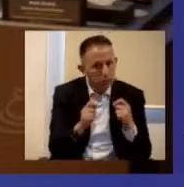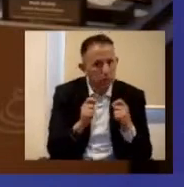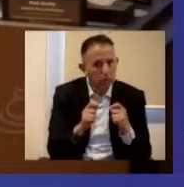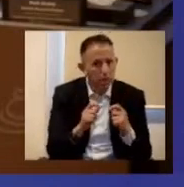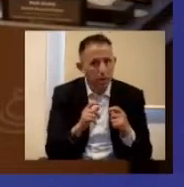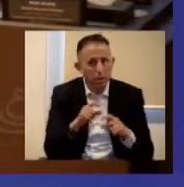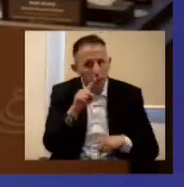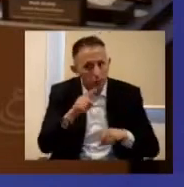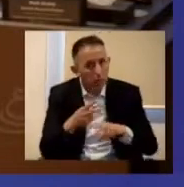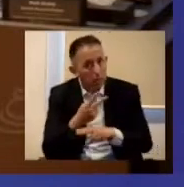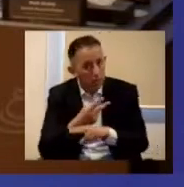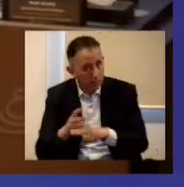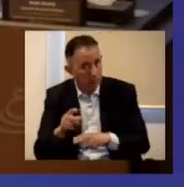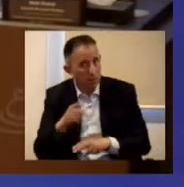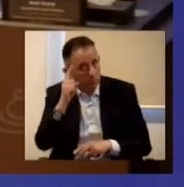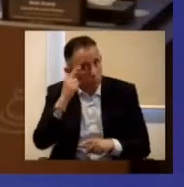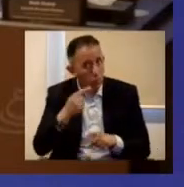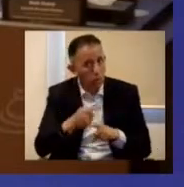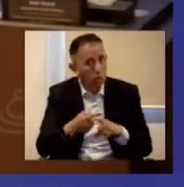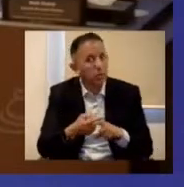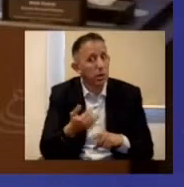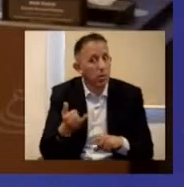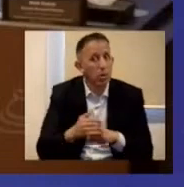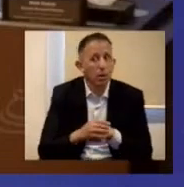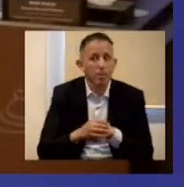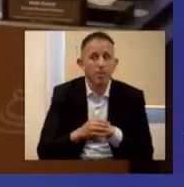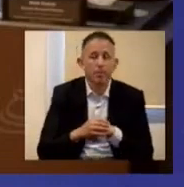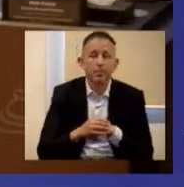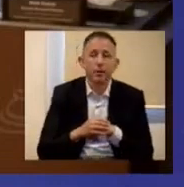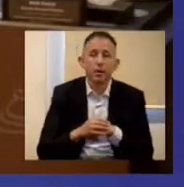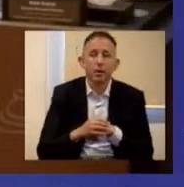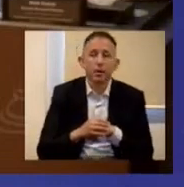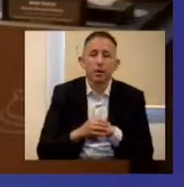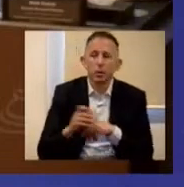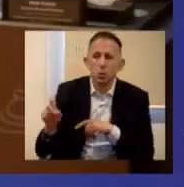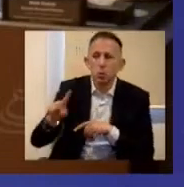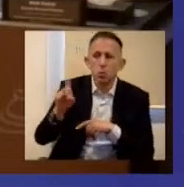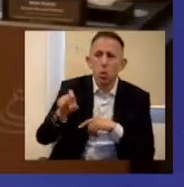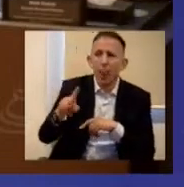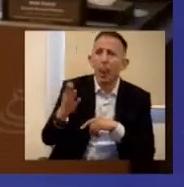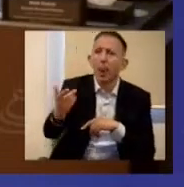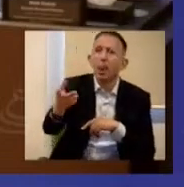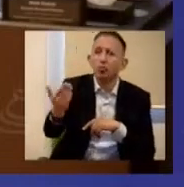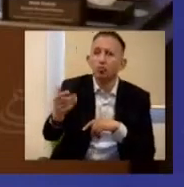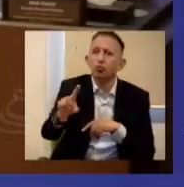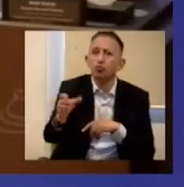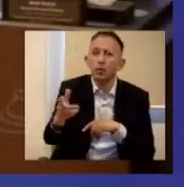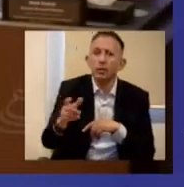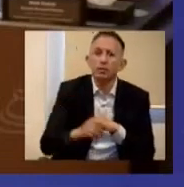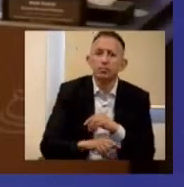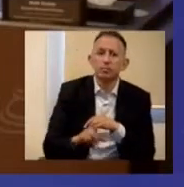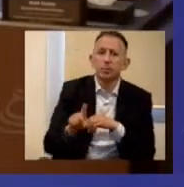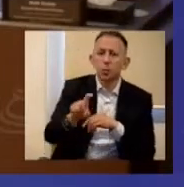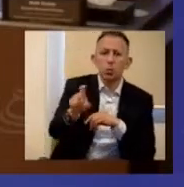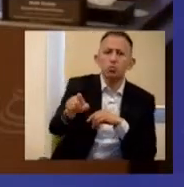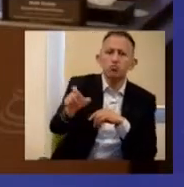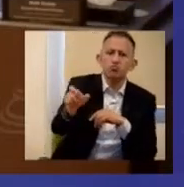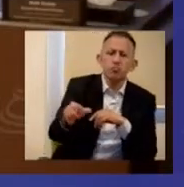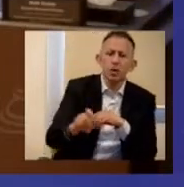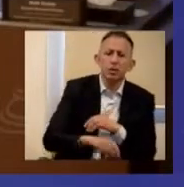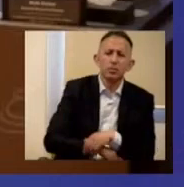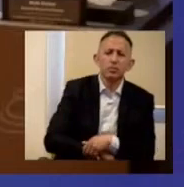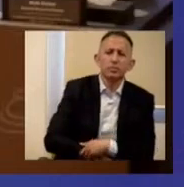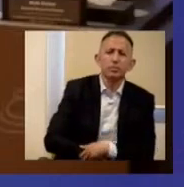Great, thank you very much again. If nobody else has a question, we shall go for 15 minutes coffee break, but I will.